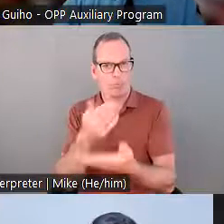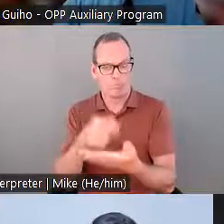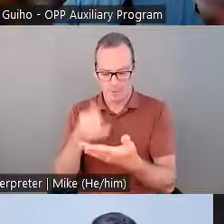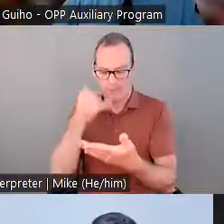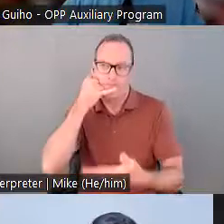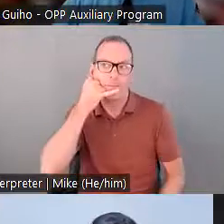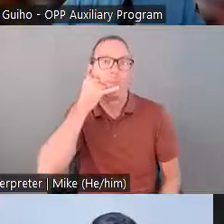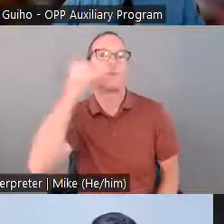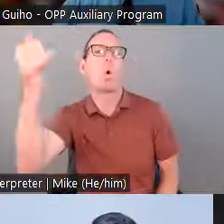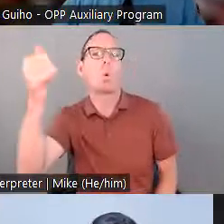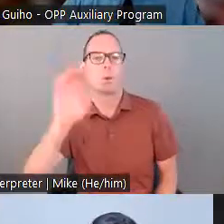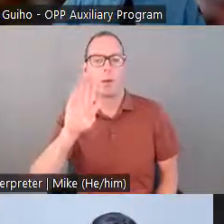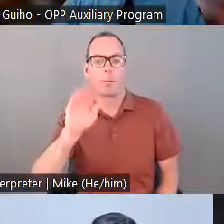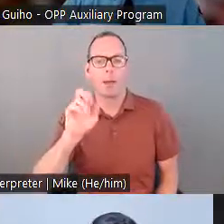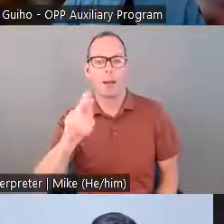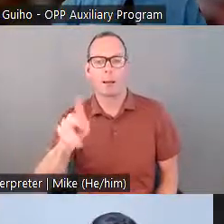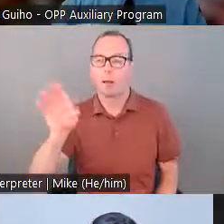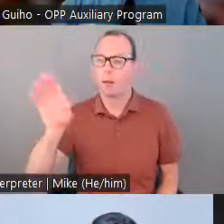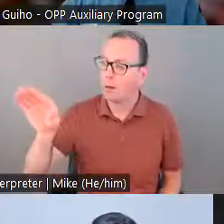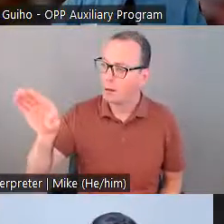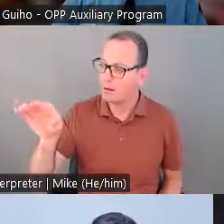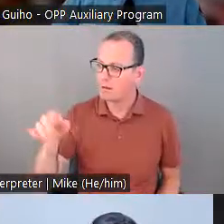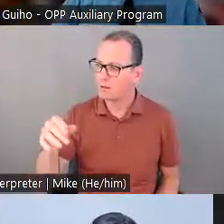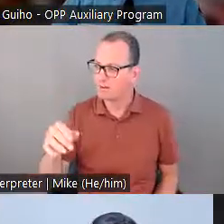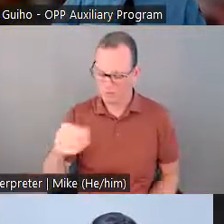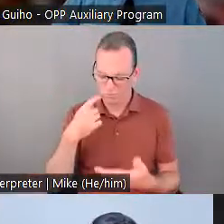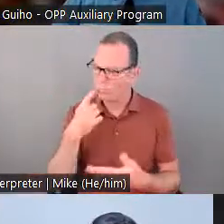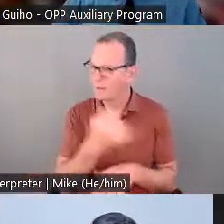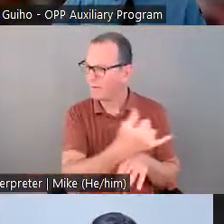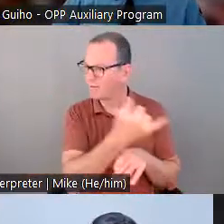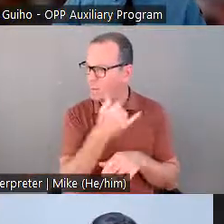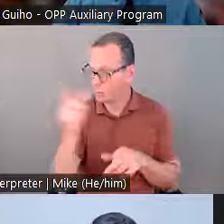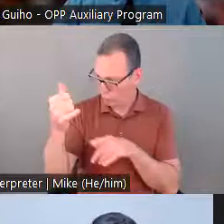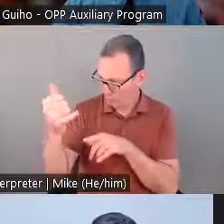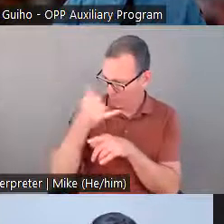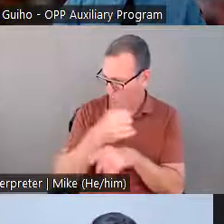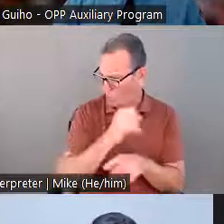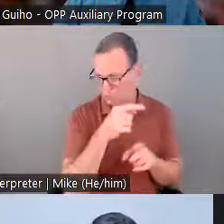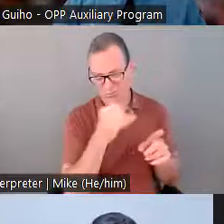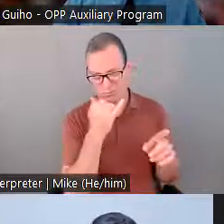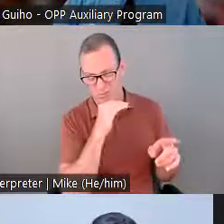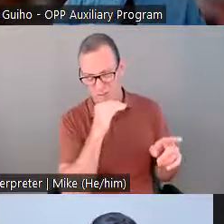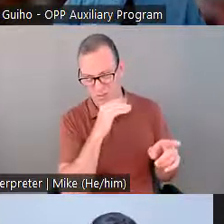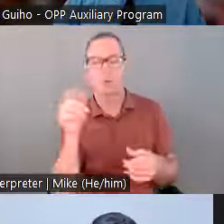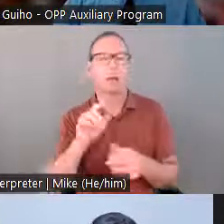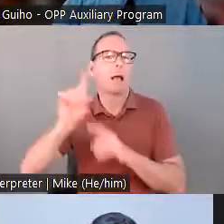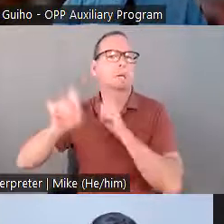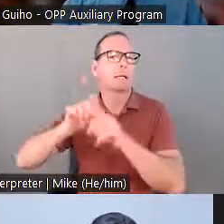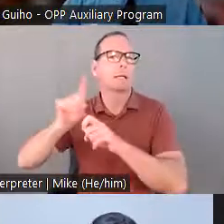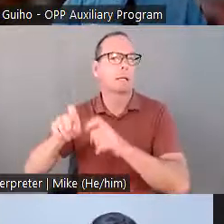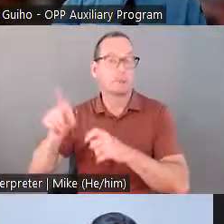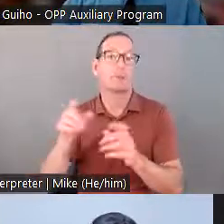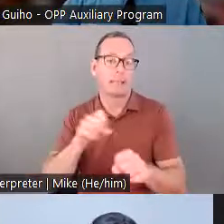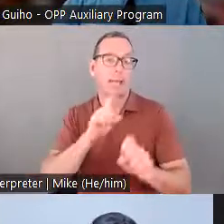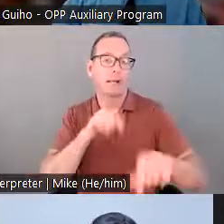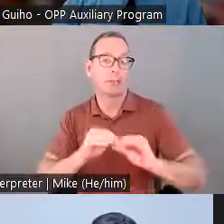So again, it comes back to that whole slow down. Think to yourself, could I be talking to an offender? And again, if you're not sure, that's